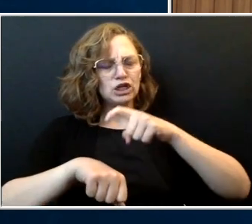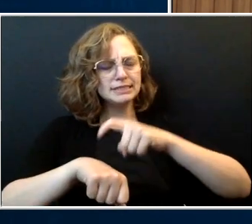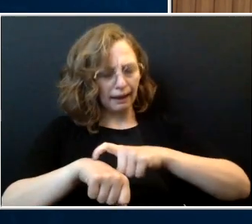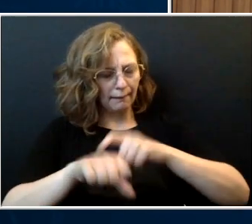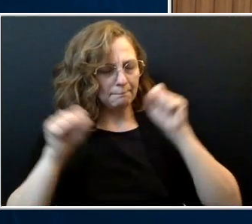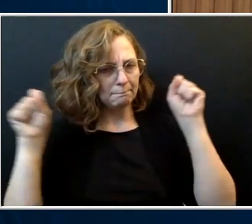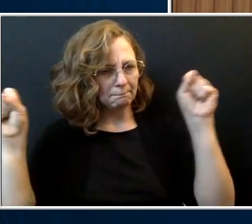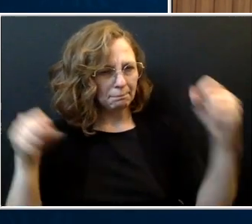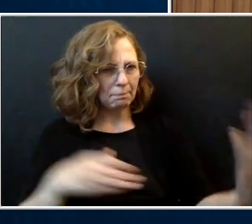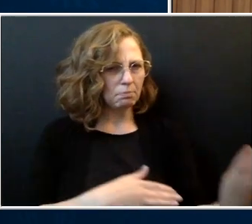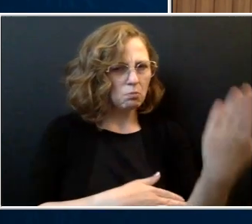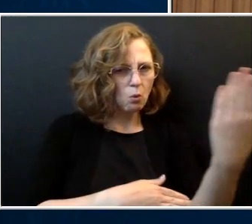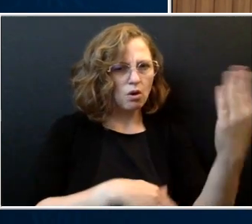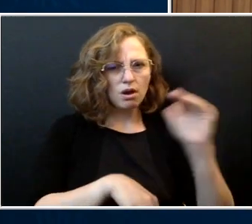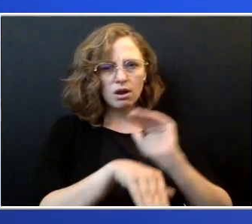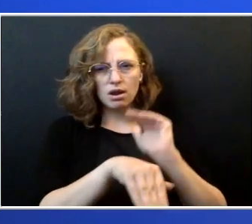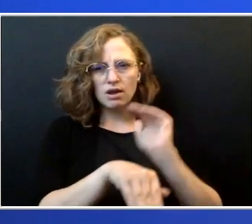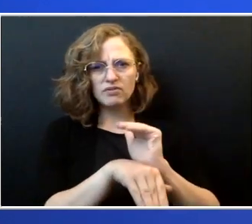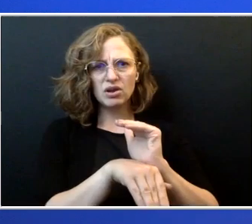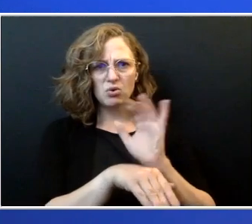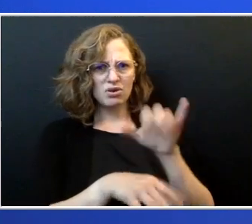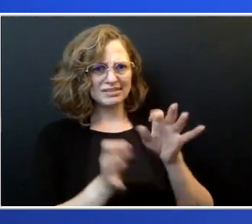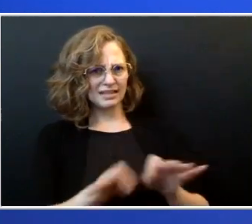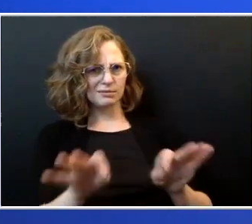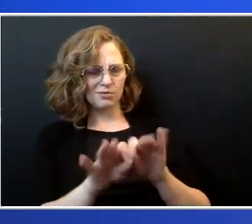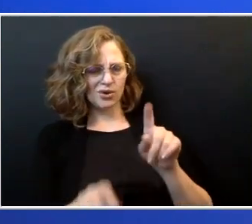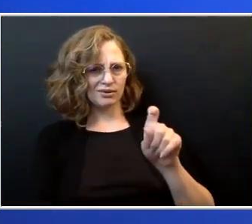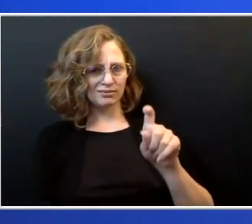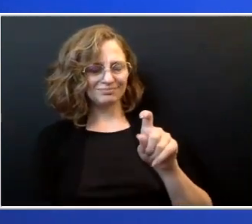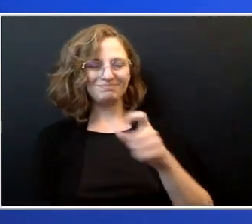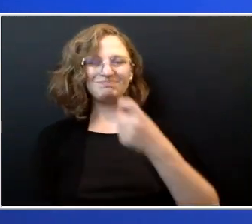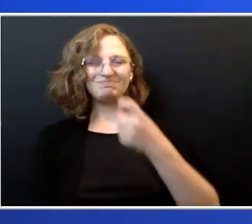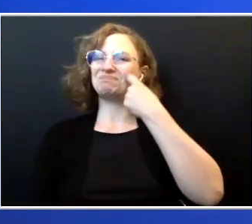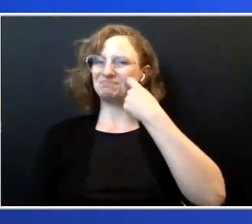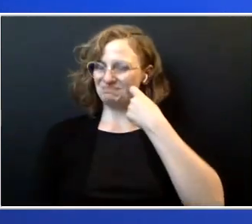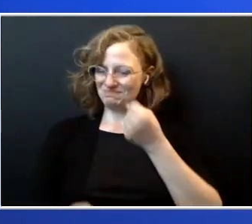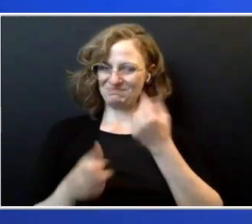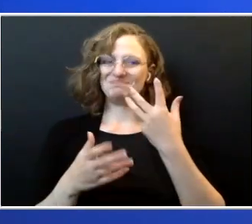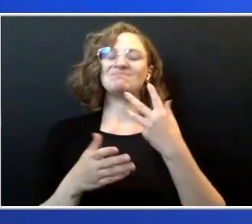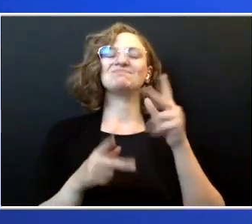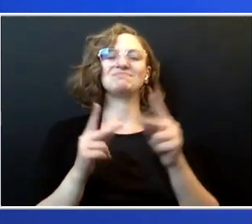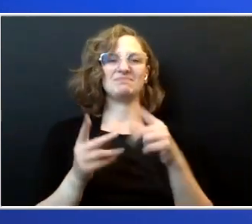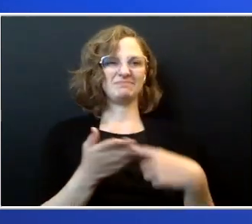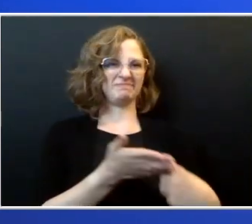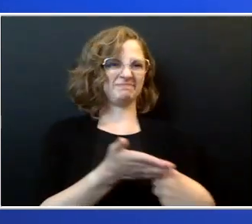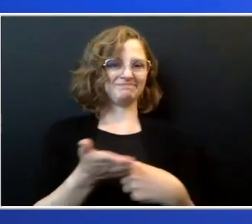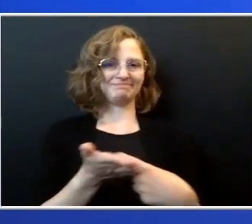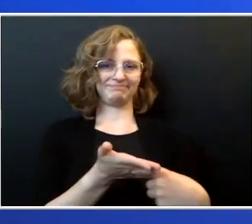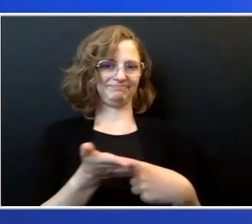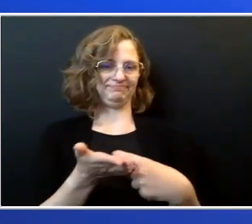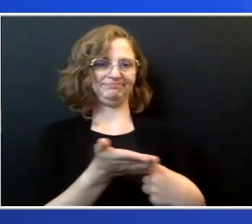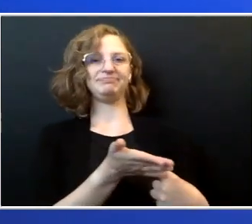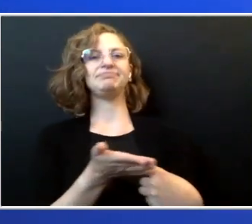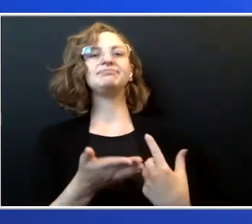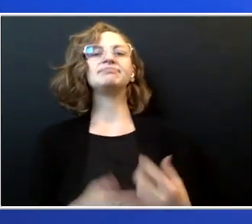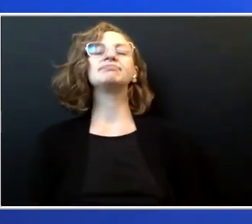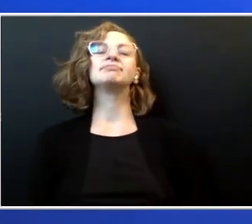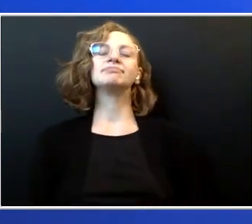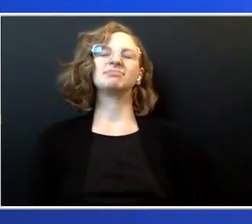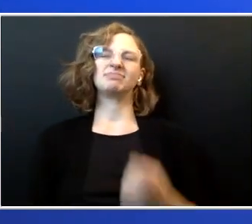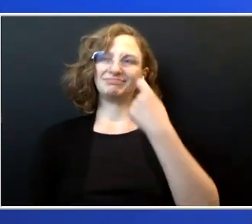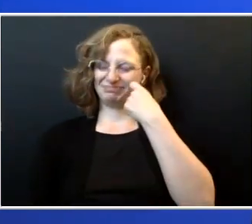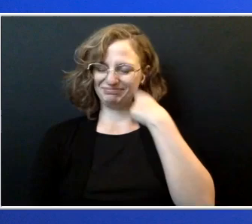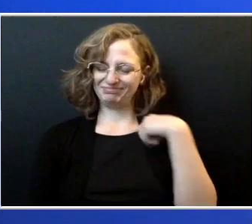So, this has actually been a pretty hot topic lately in terms of the effects. Actually, I was just looking at some new data on it.